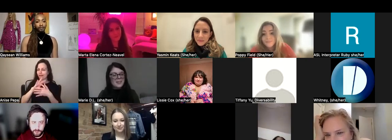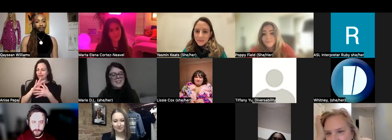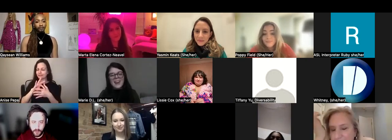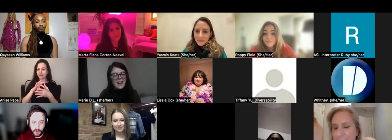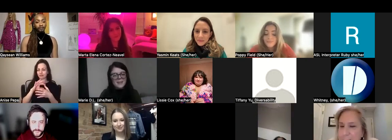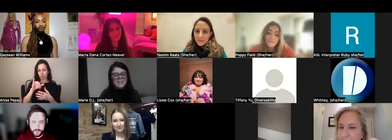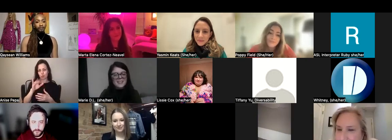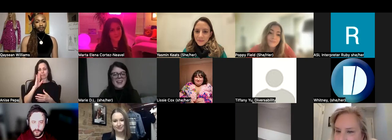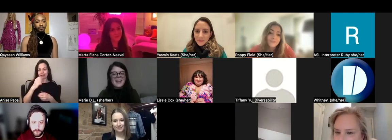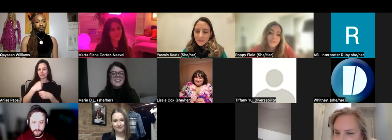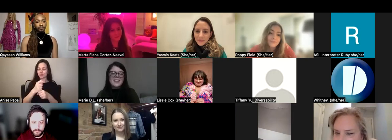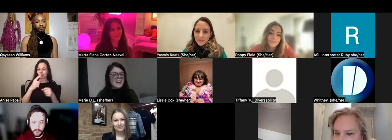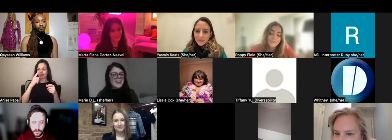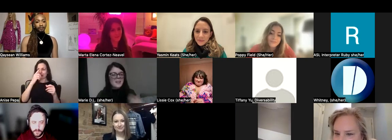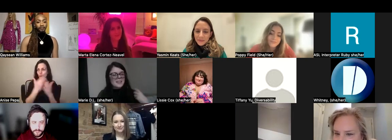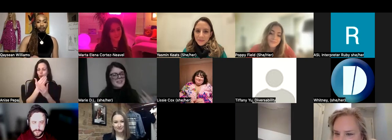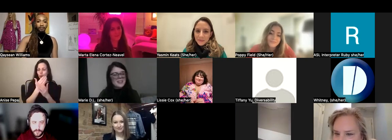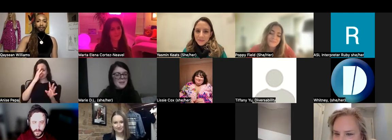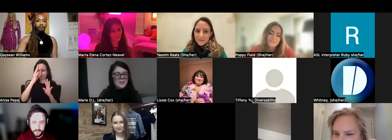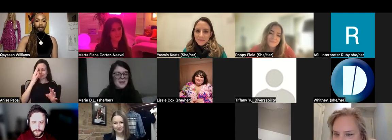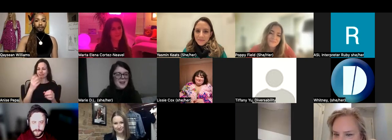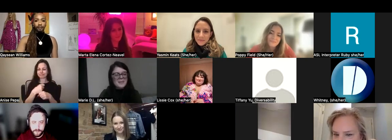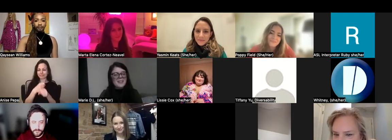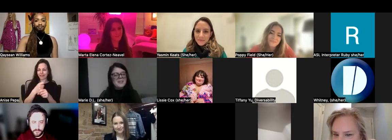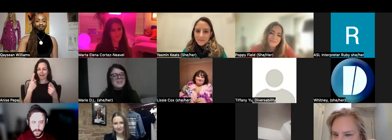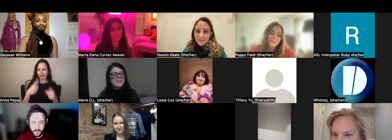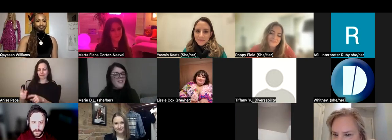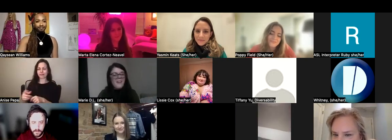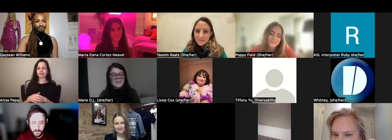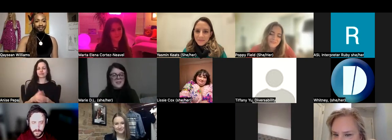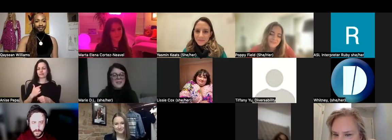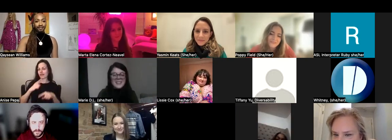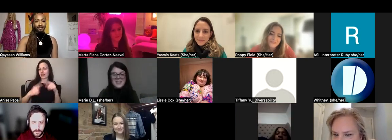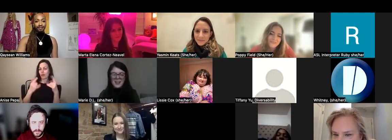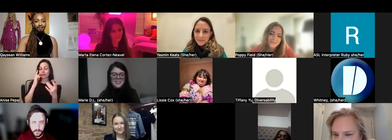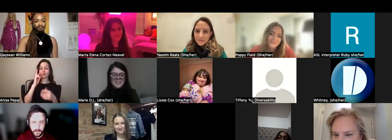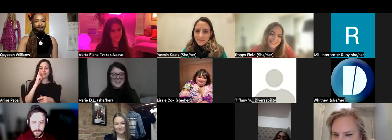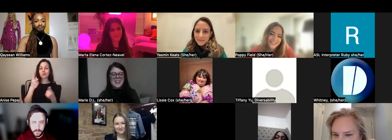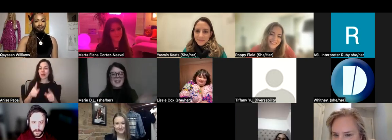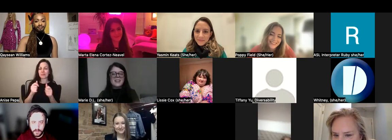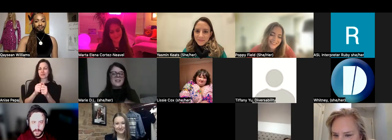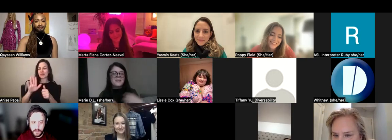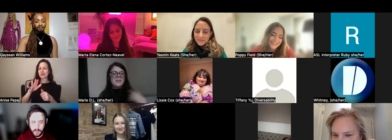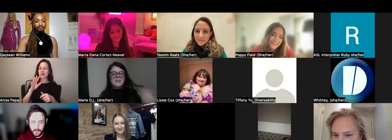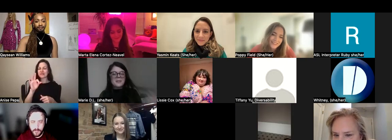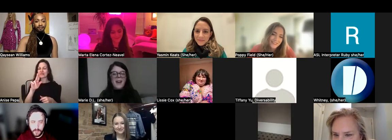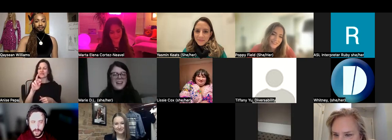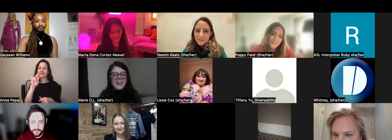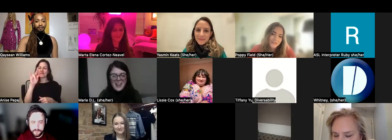that happens. So I can't wait to see what more comes out of just all of your funky dresses and your beautiful